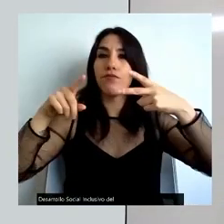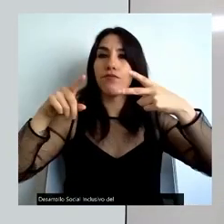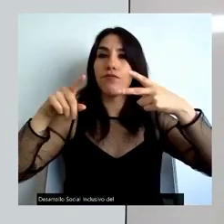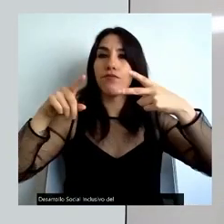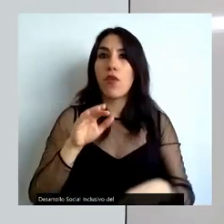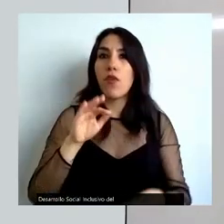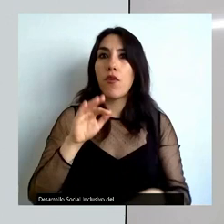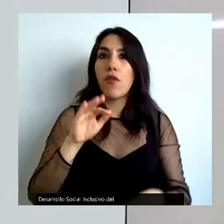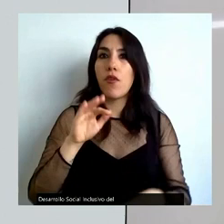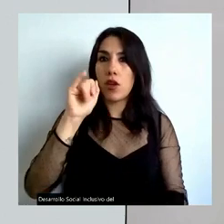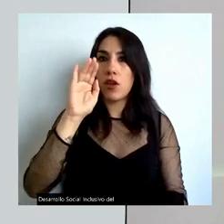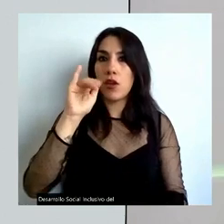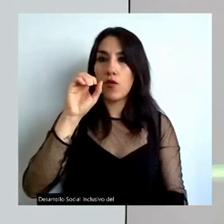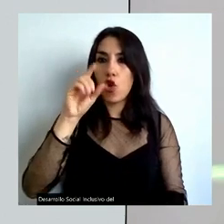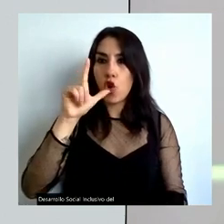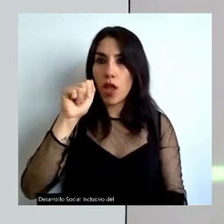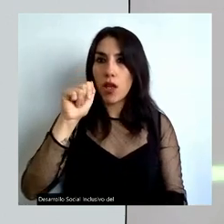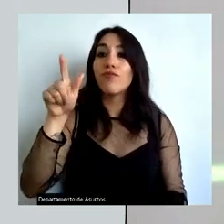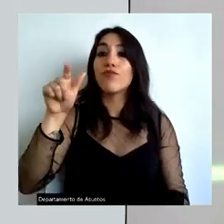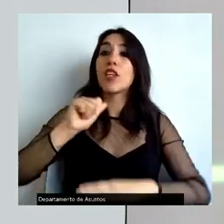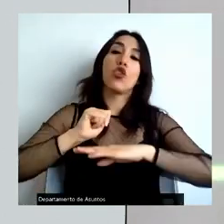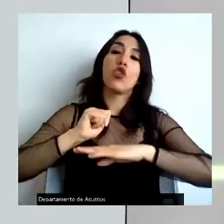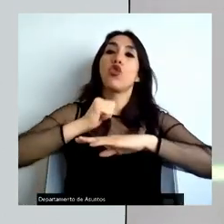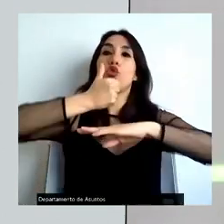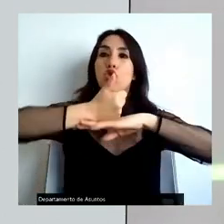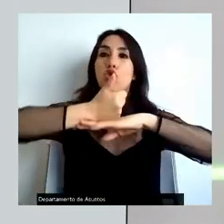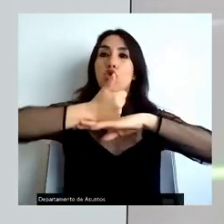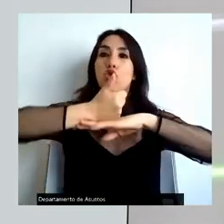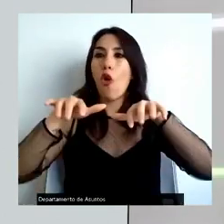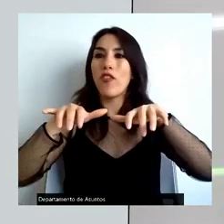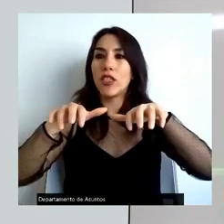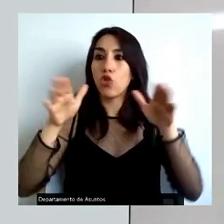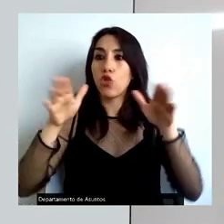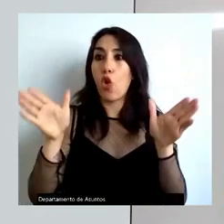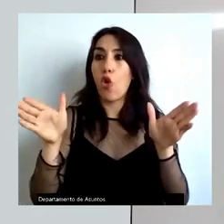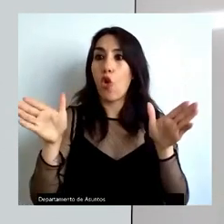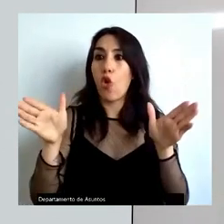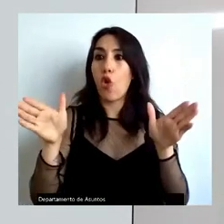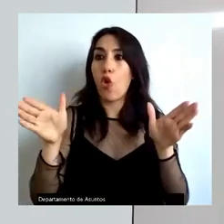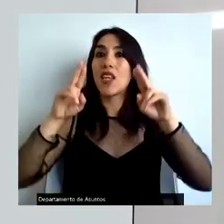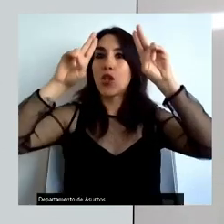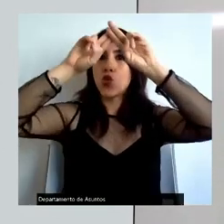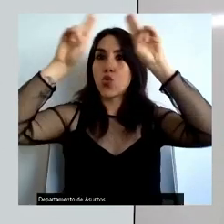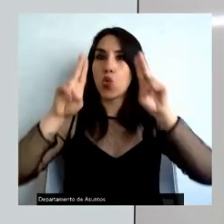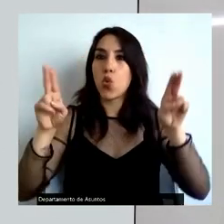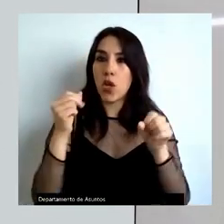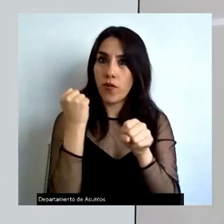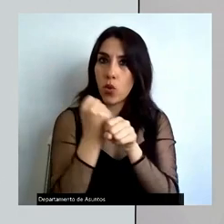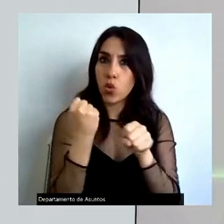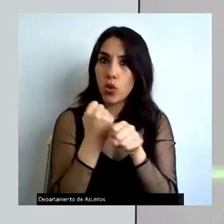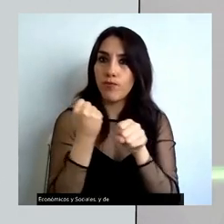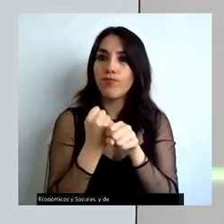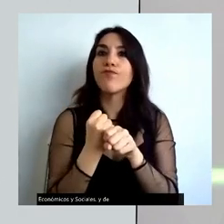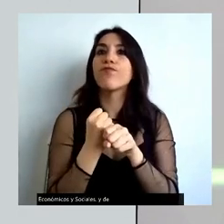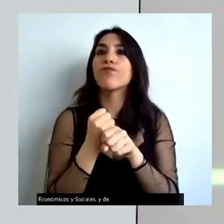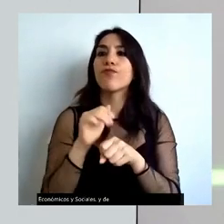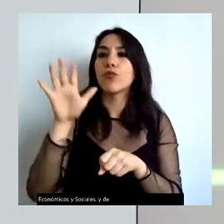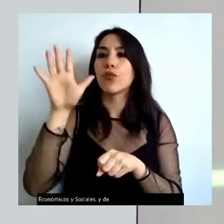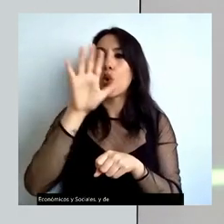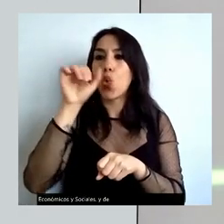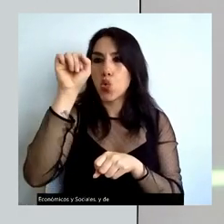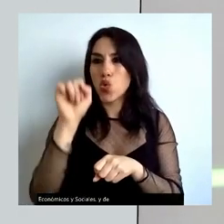And Fabio Bertranou, Director of the International Labor Organization's Office for the Southern Cone of Latin America.